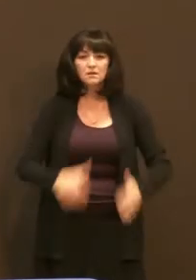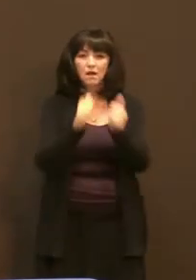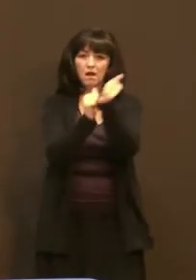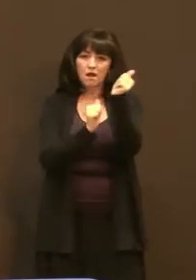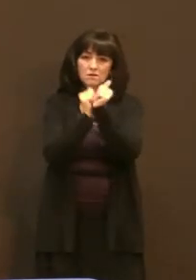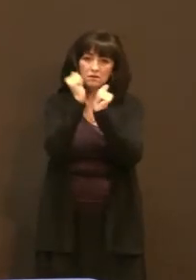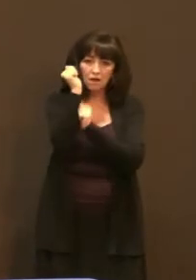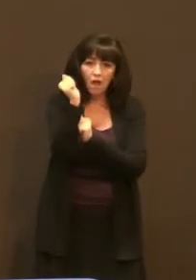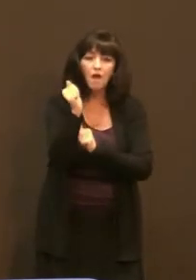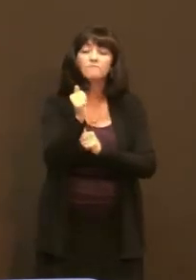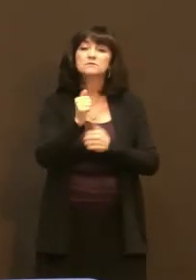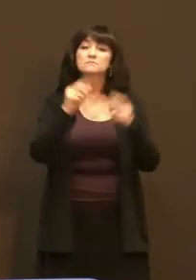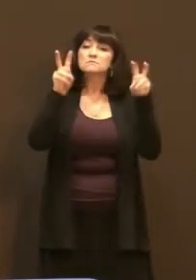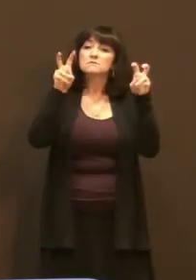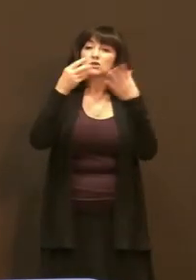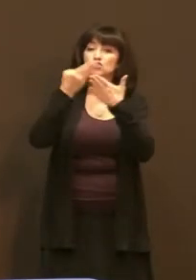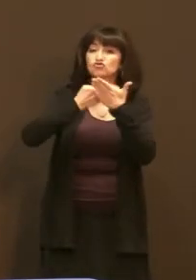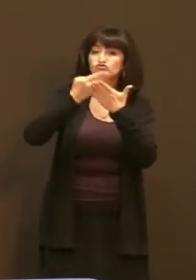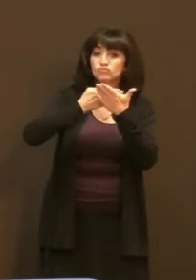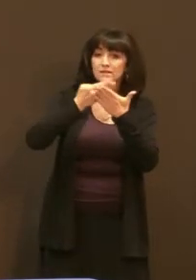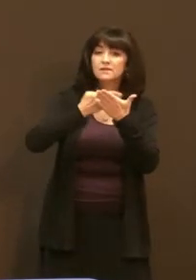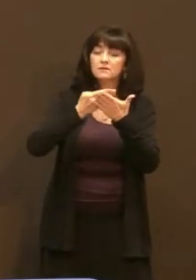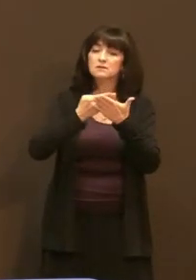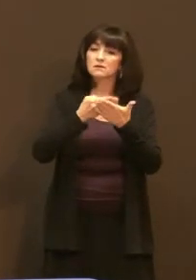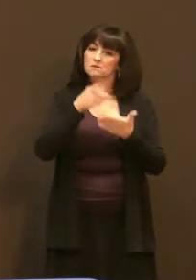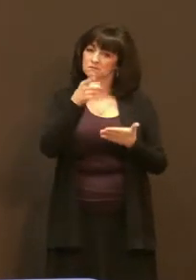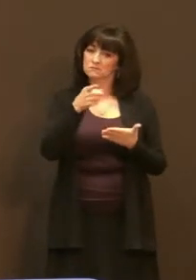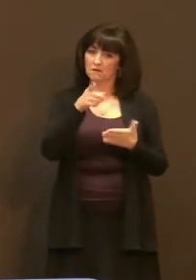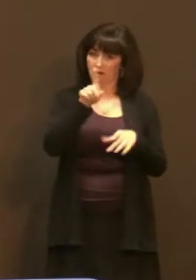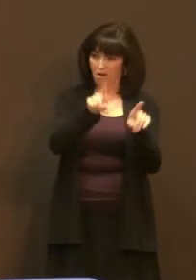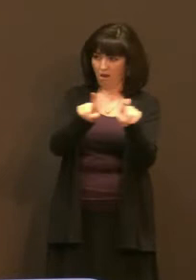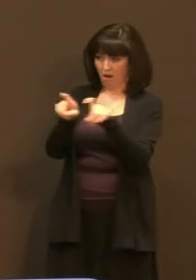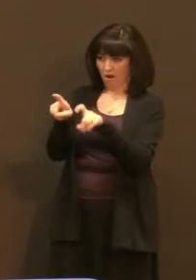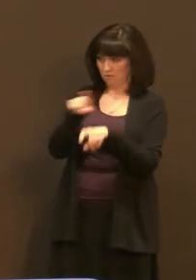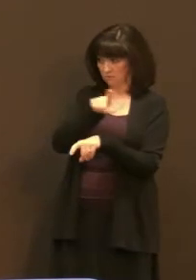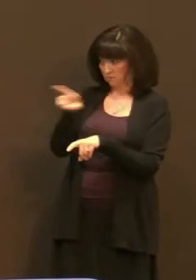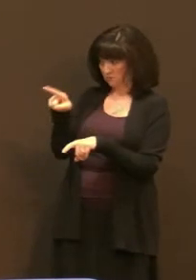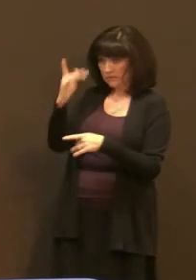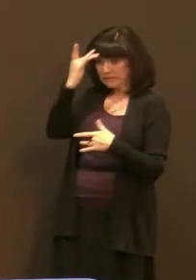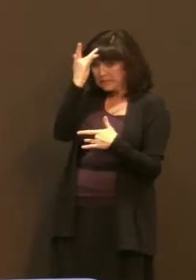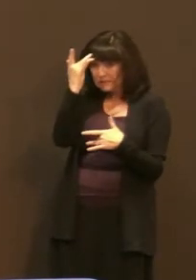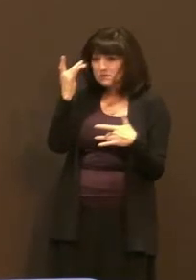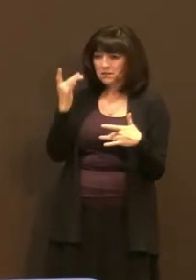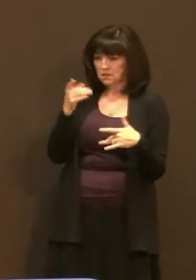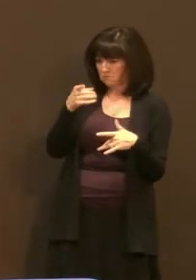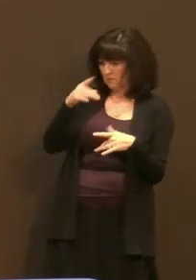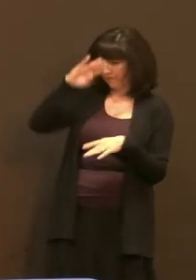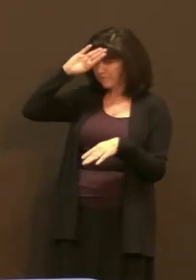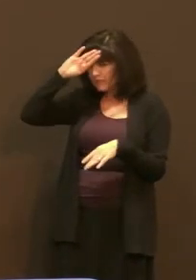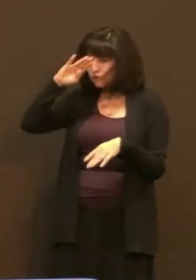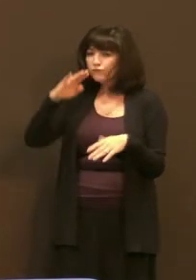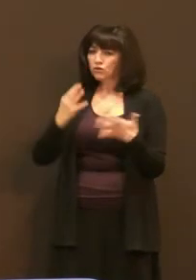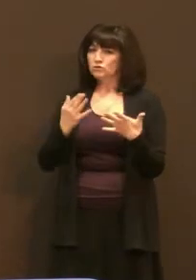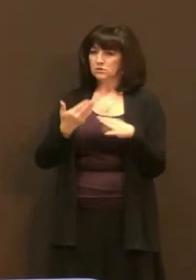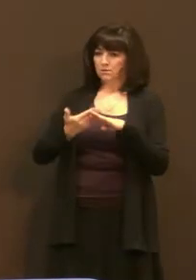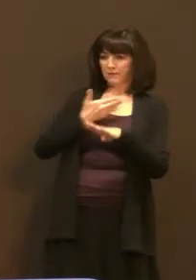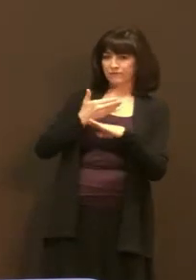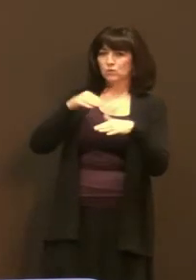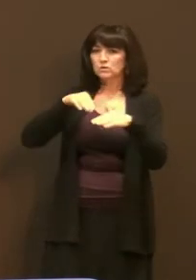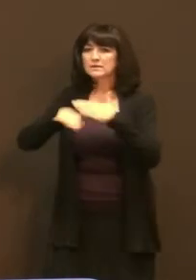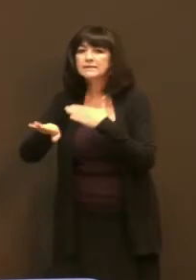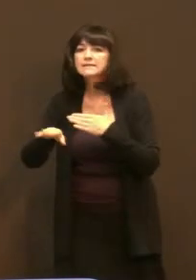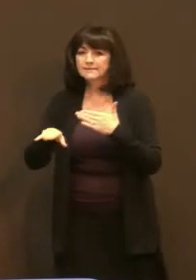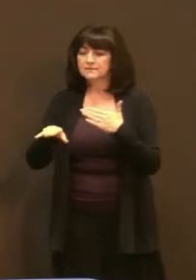home, you should ask those in the home if they are ill. We feel it's really important that